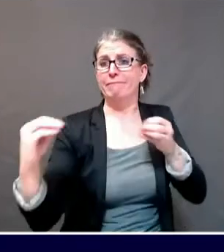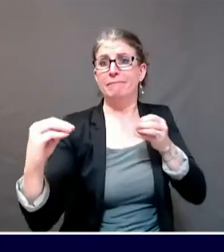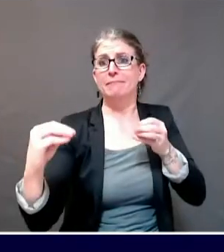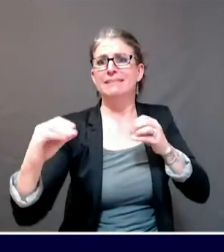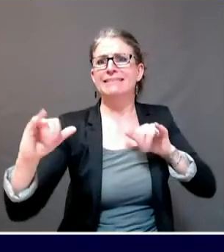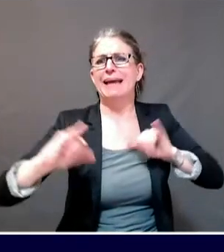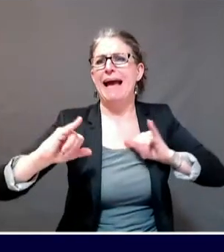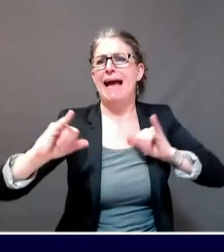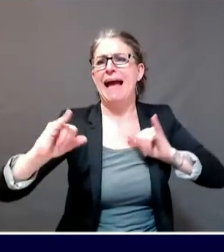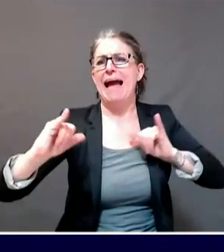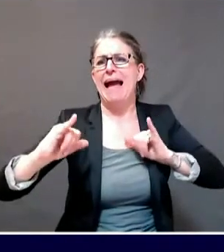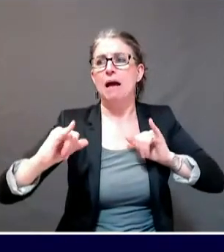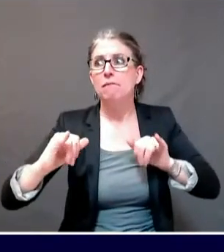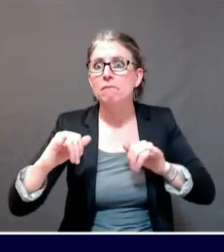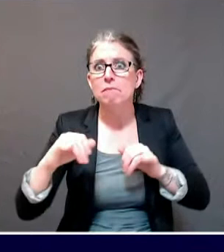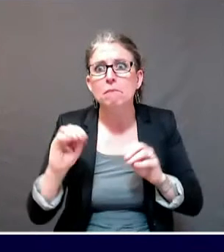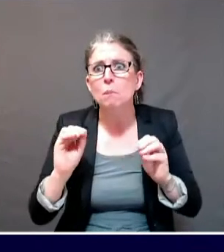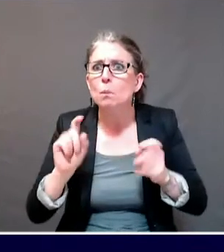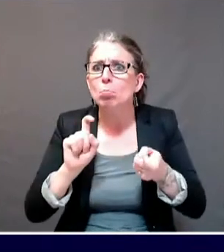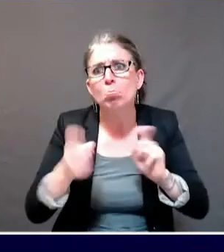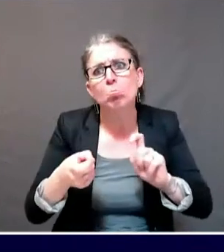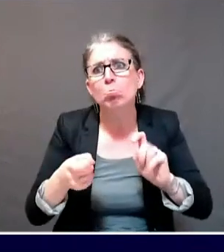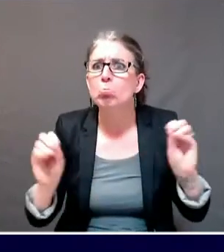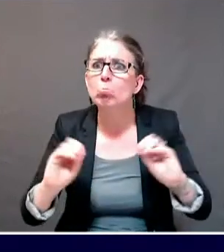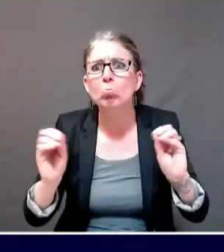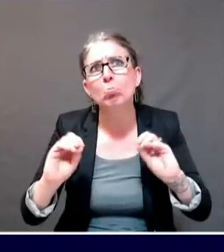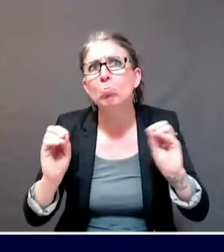strain that has now been taken to calling the